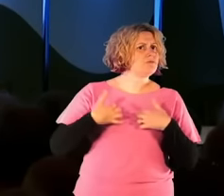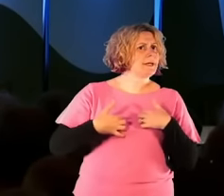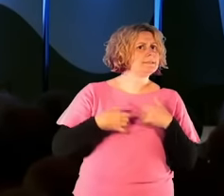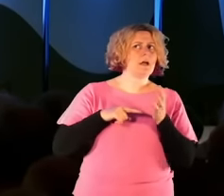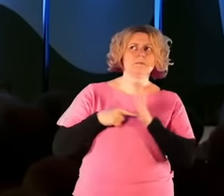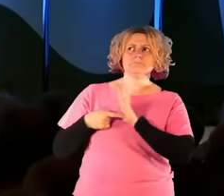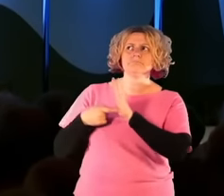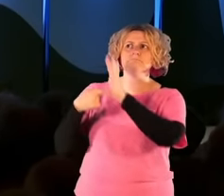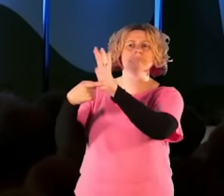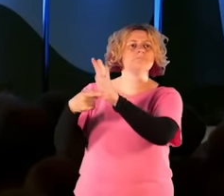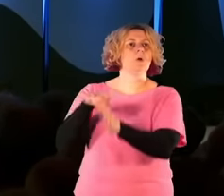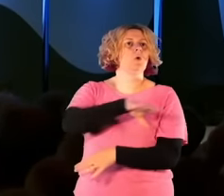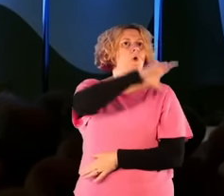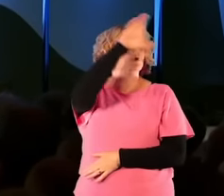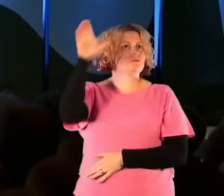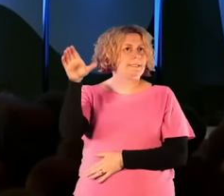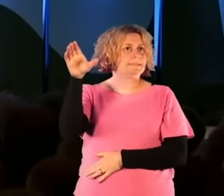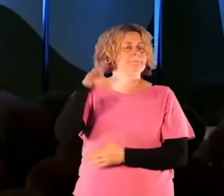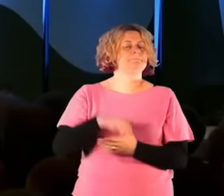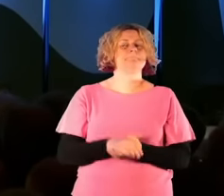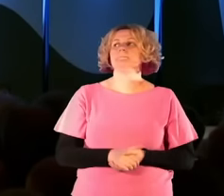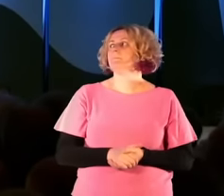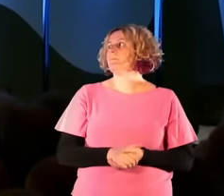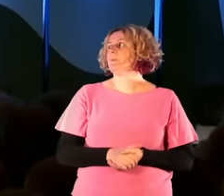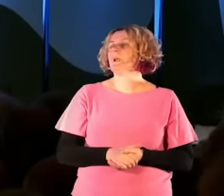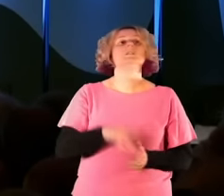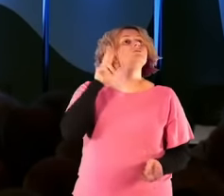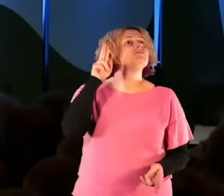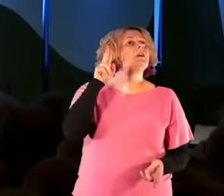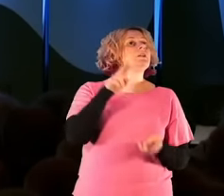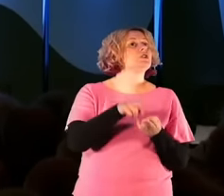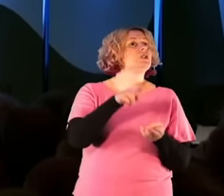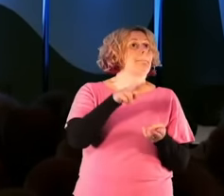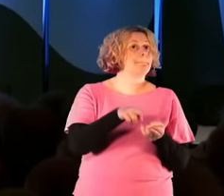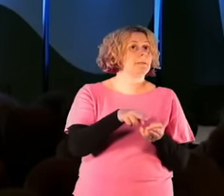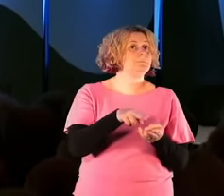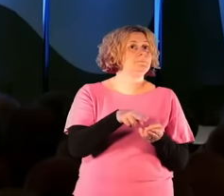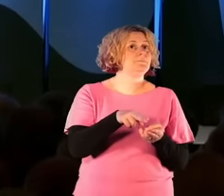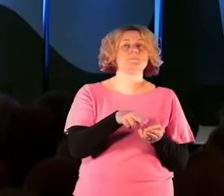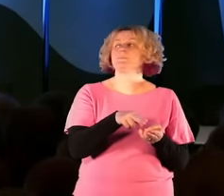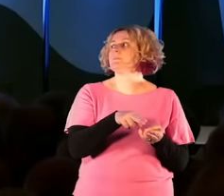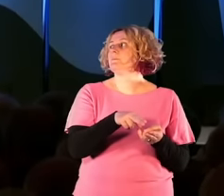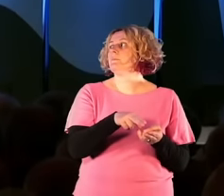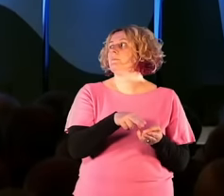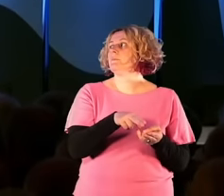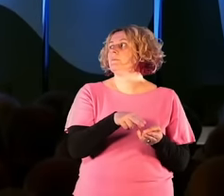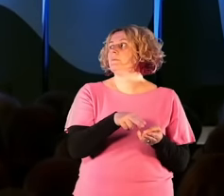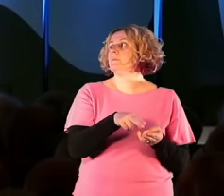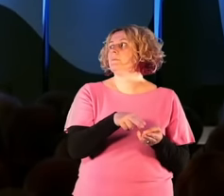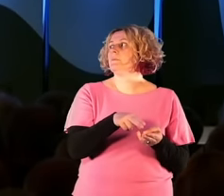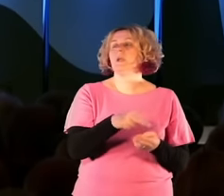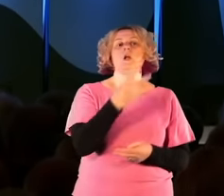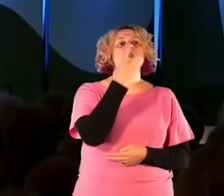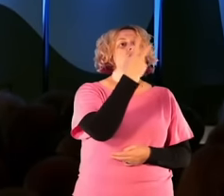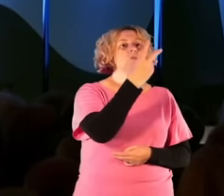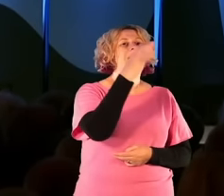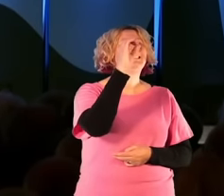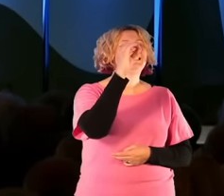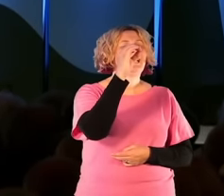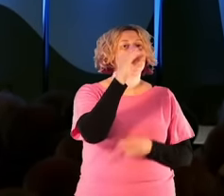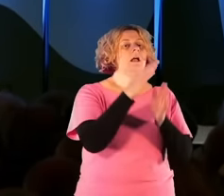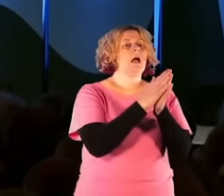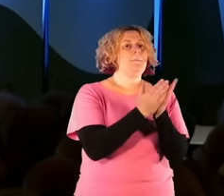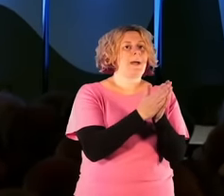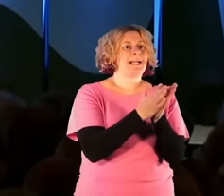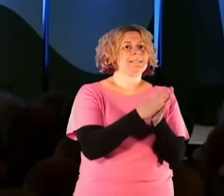number of different ways that you can use it. It's super low cost. We're actually going to do, what we're going to do, 20 copies for